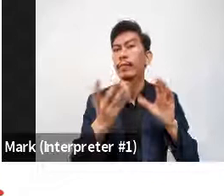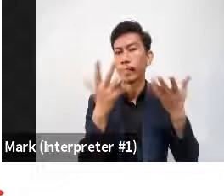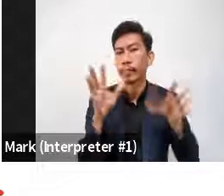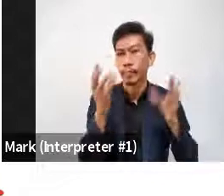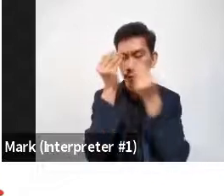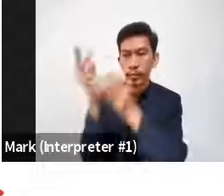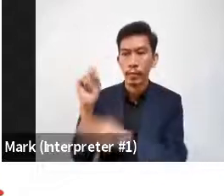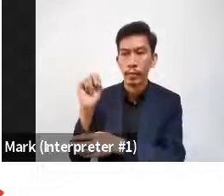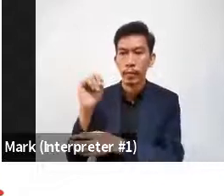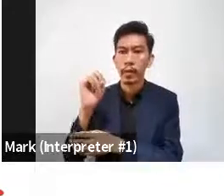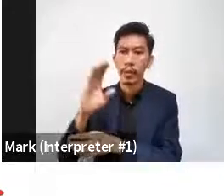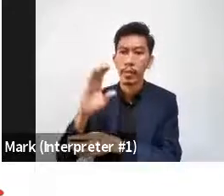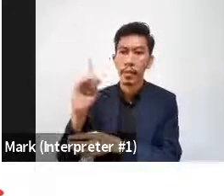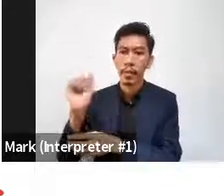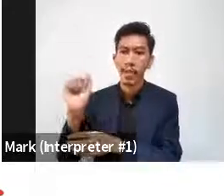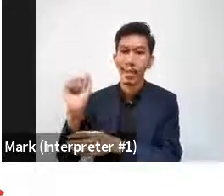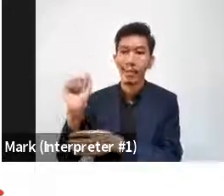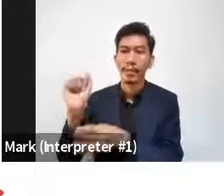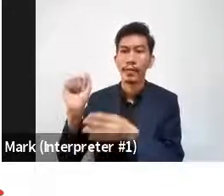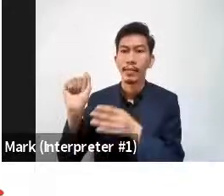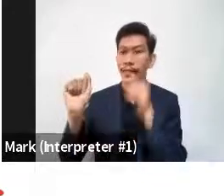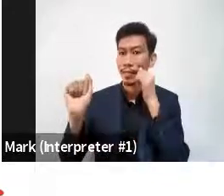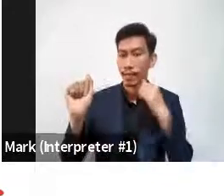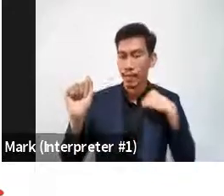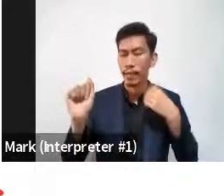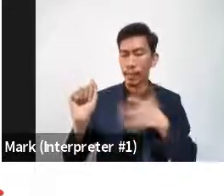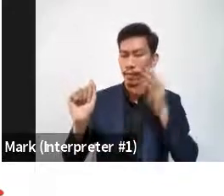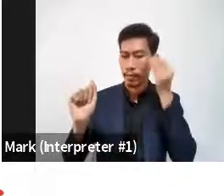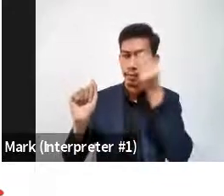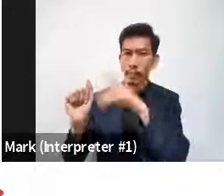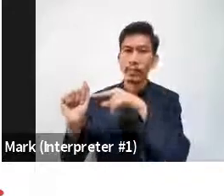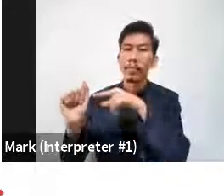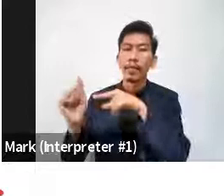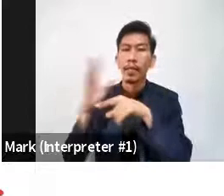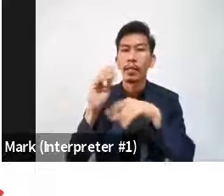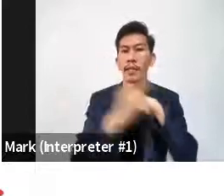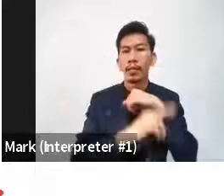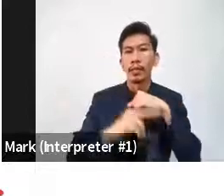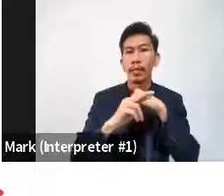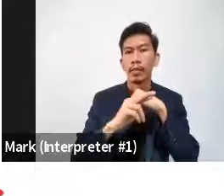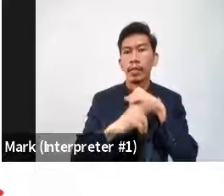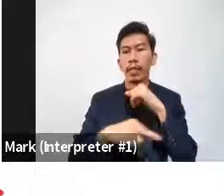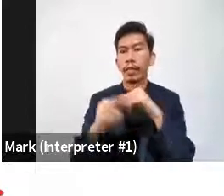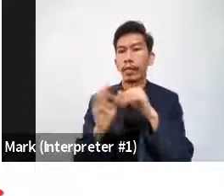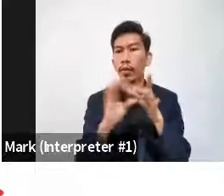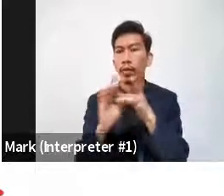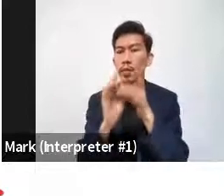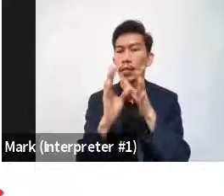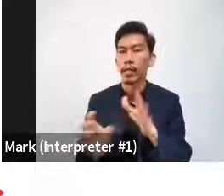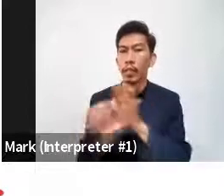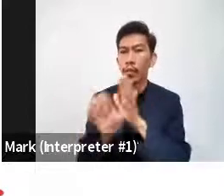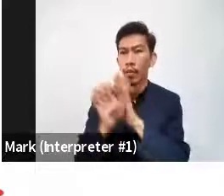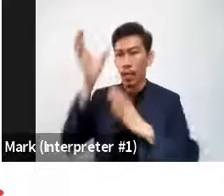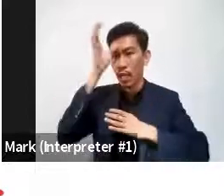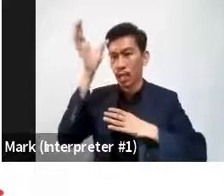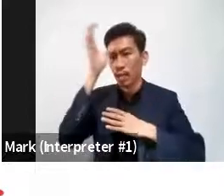Disability Affairs yesterday and our regional coordinators on how the cancer patients, persons living with cancer,